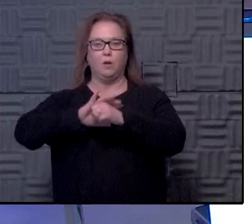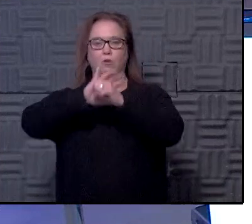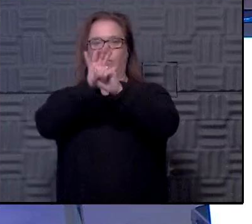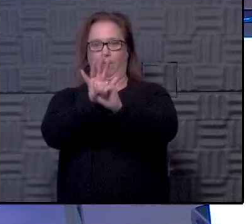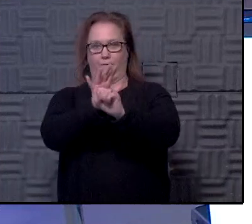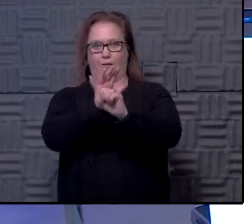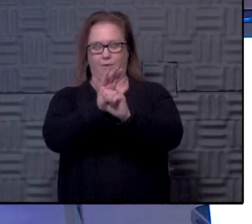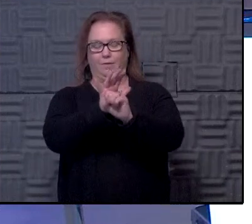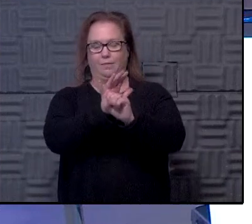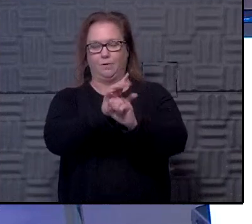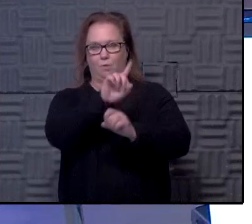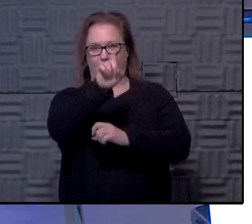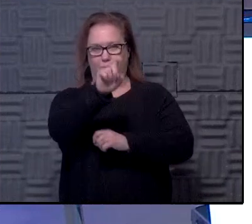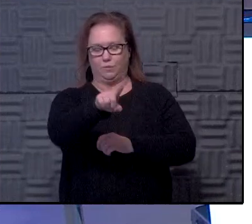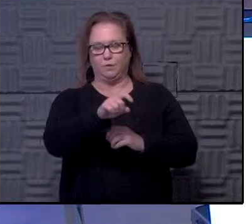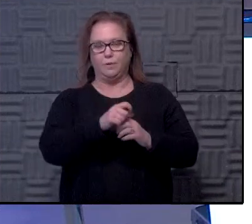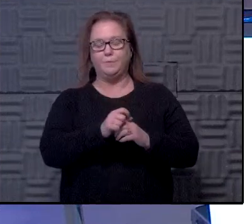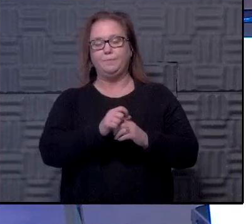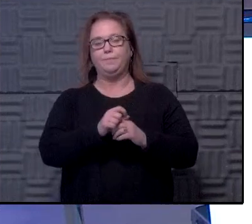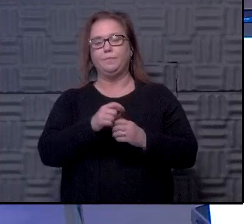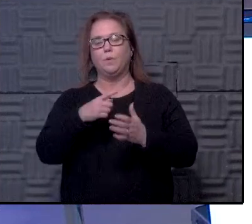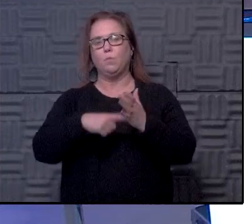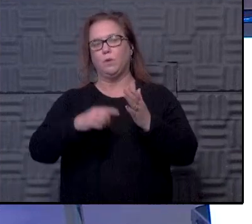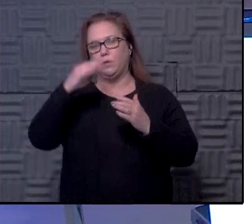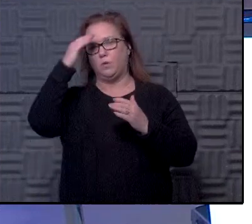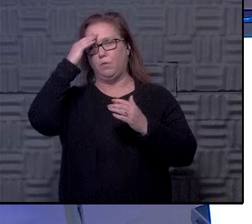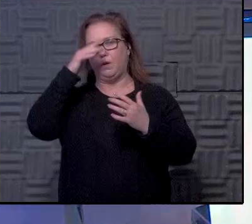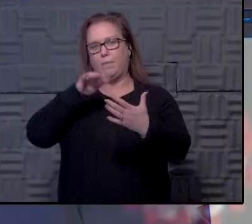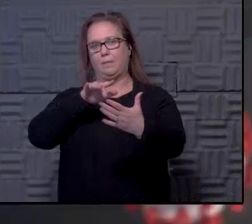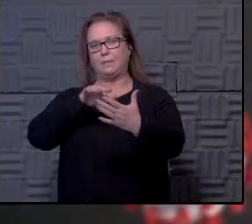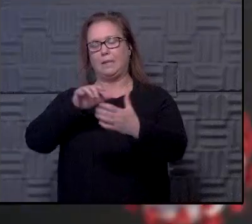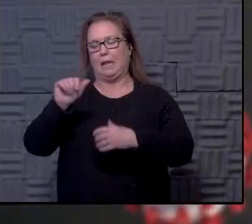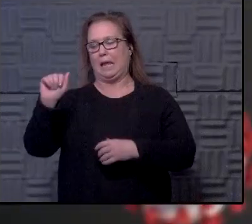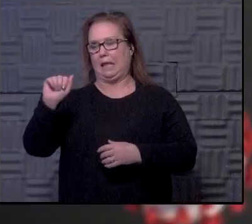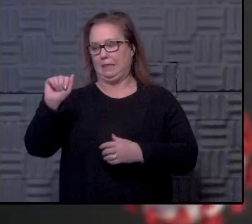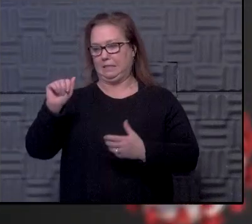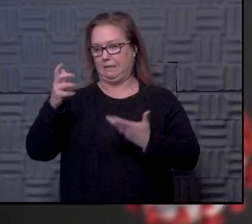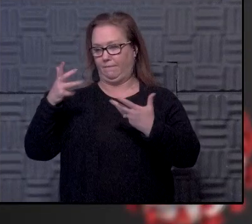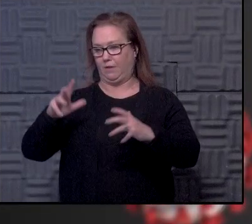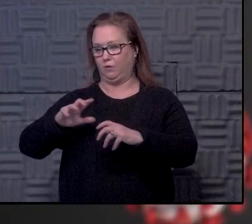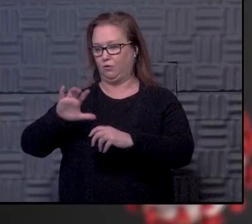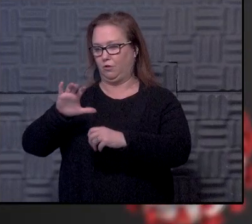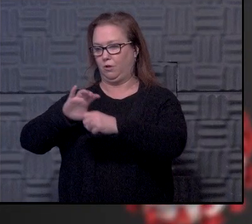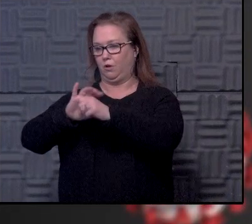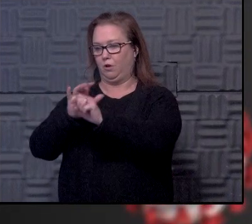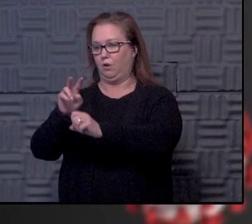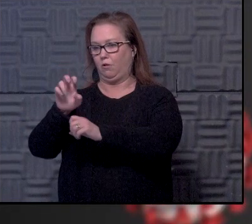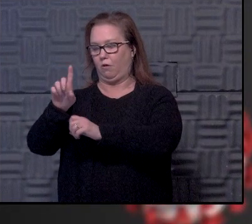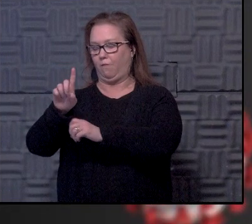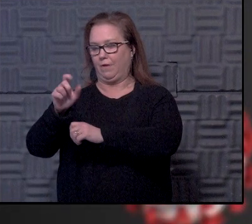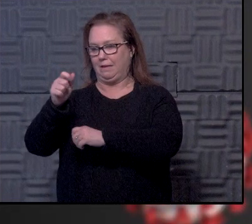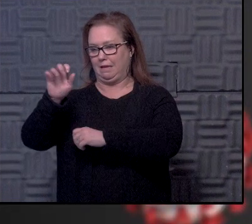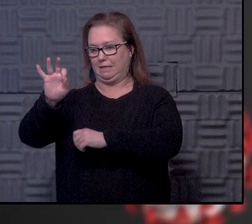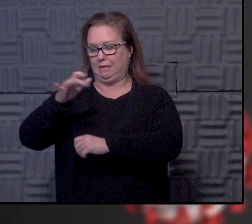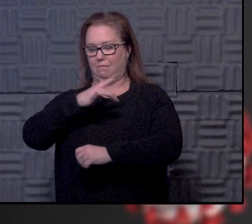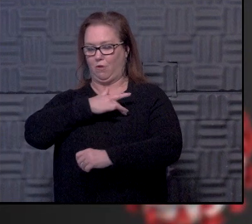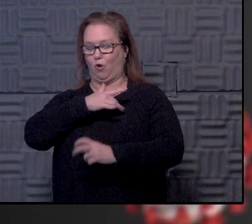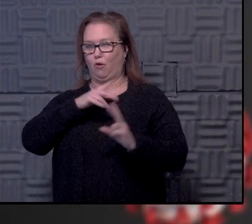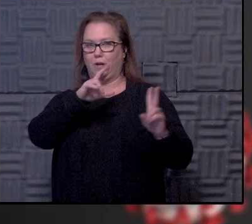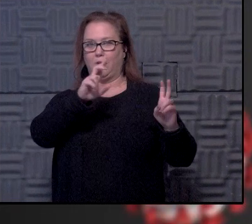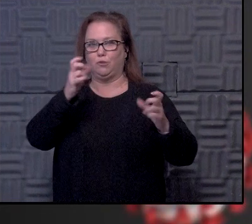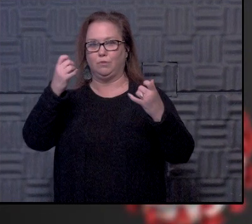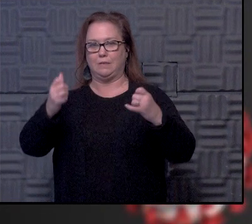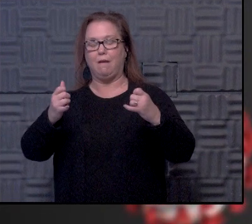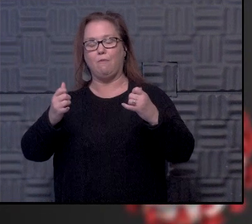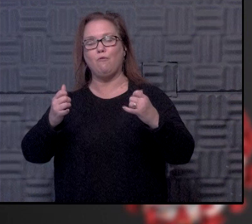the vaccine. And the question is, what do you know about the study showing athletes who had COVID-19 are now having heart issues? How permanent and dangerous